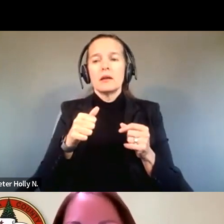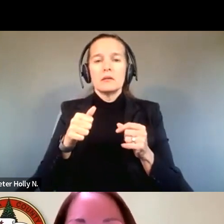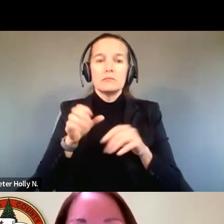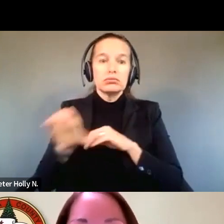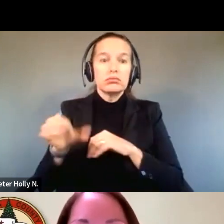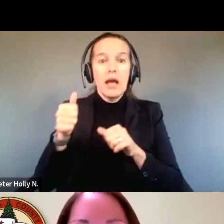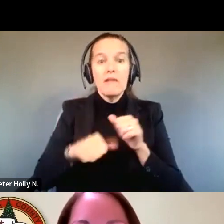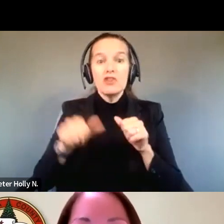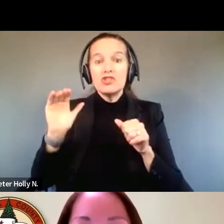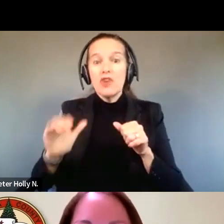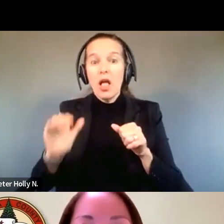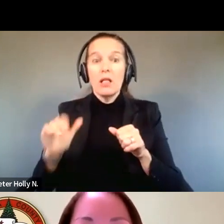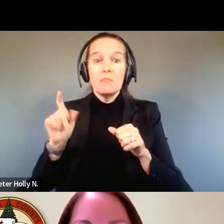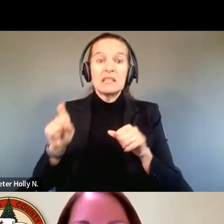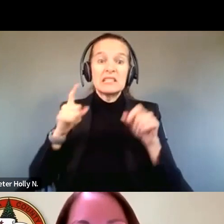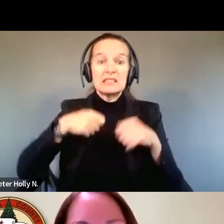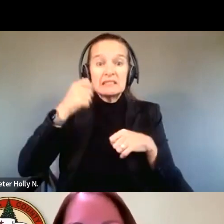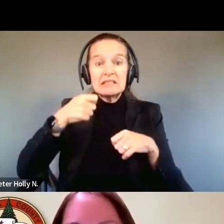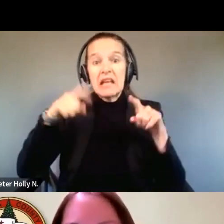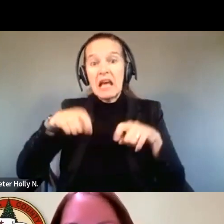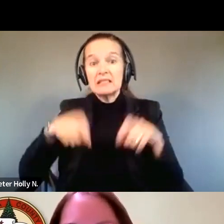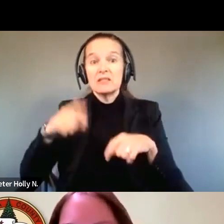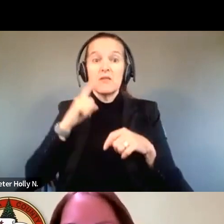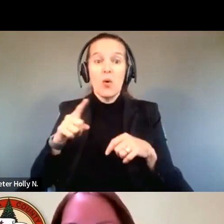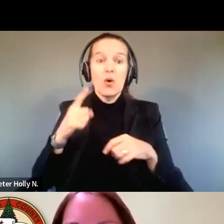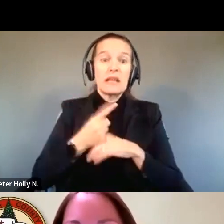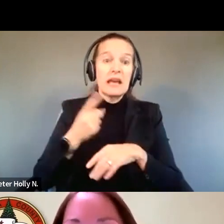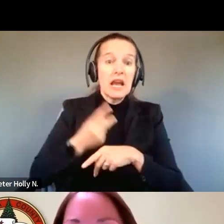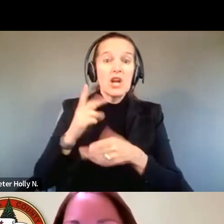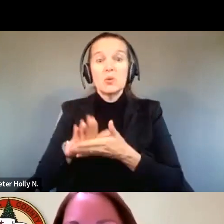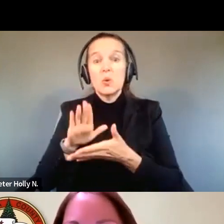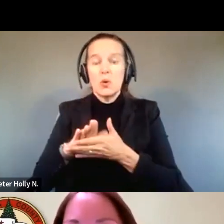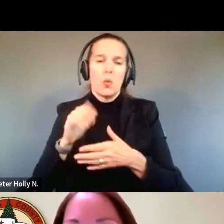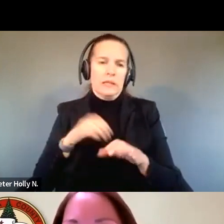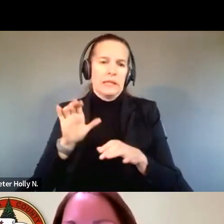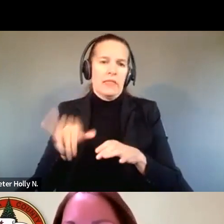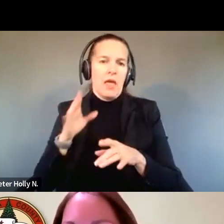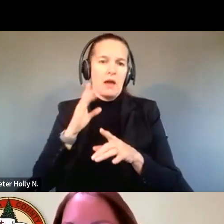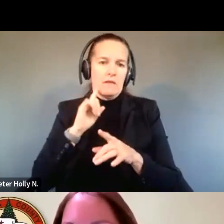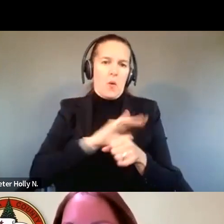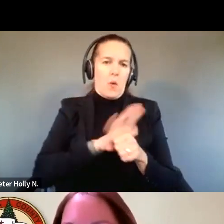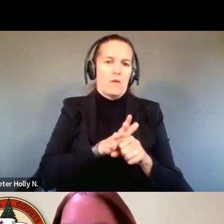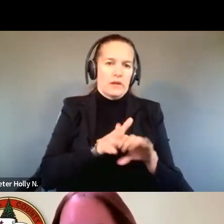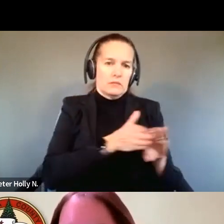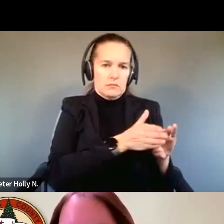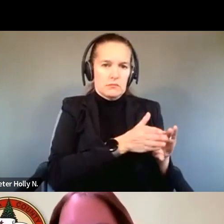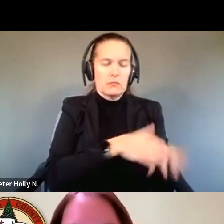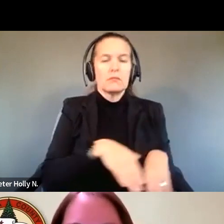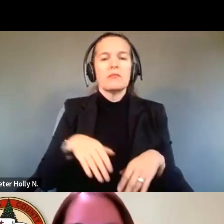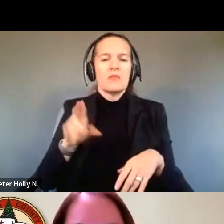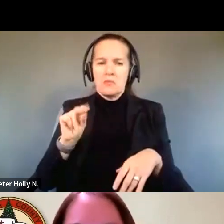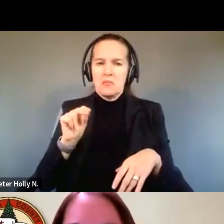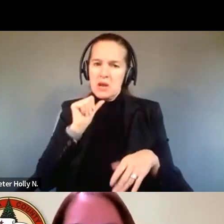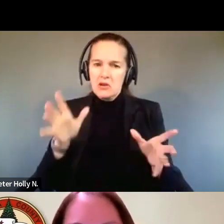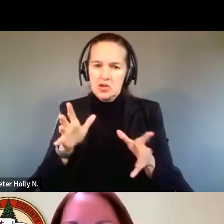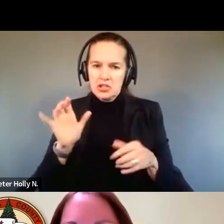for daycare and school. That's not what we were doing prior to COVID, as Dr. Fish mentioned. But the schools and daycare